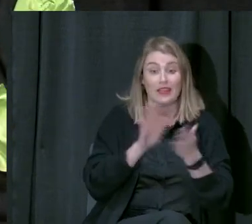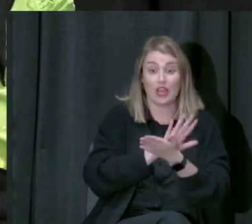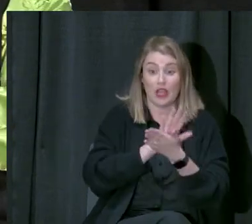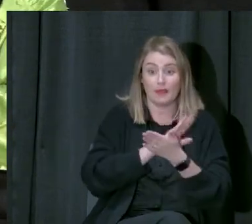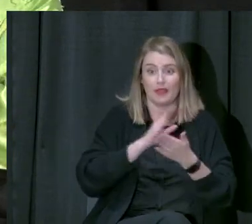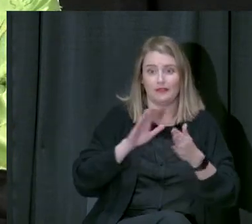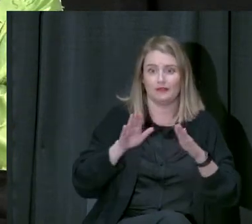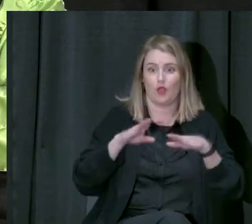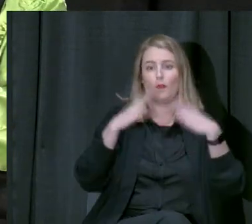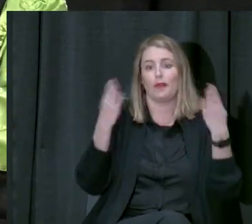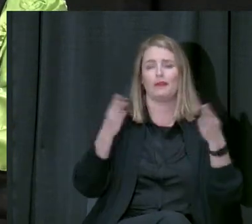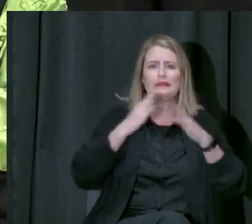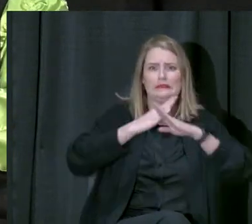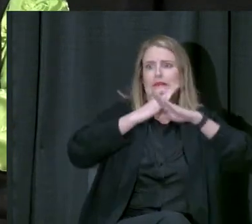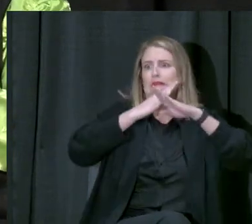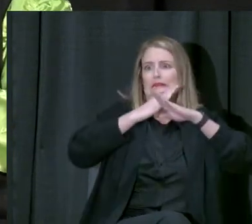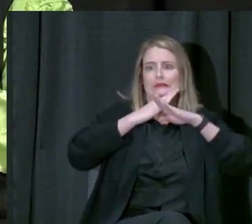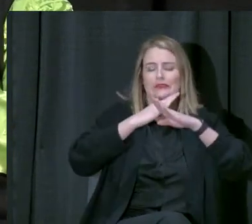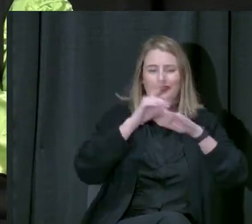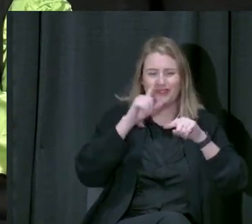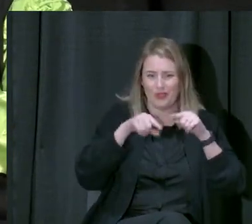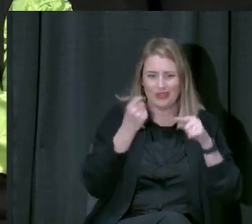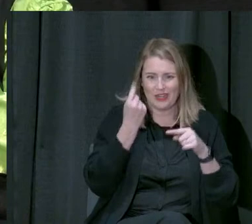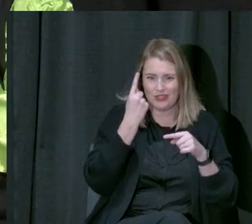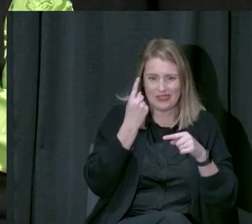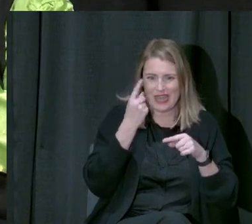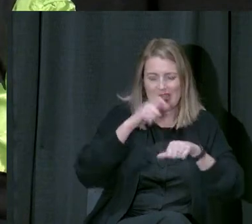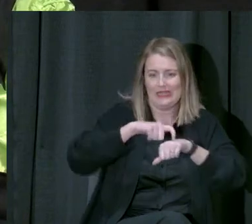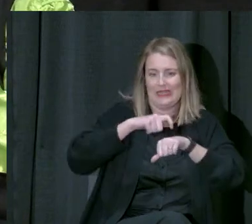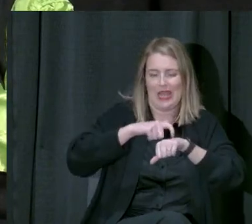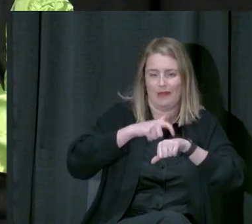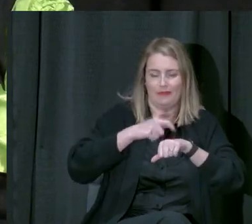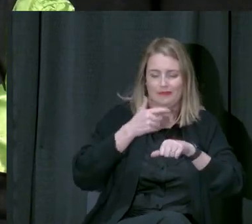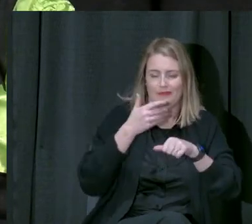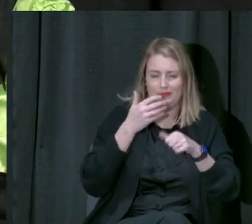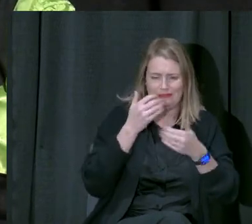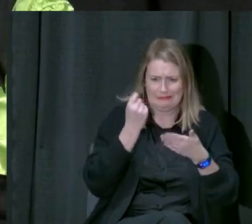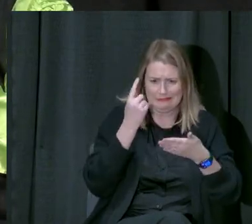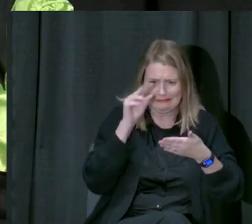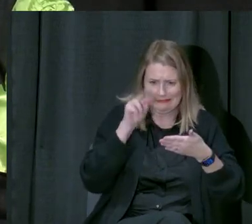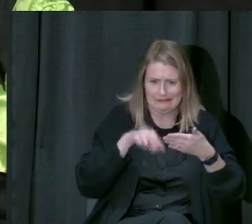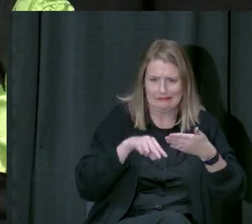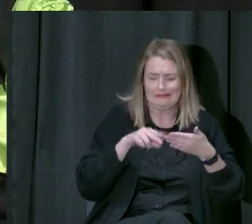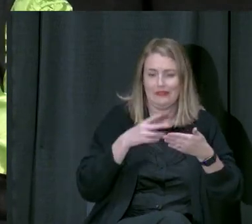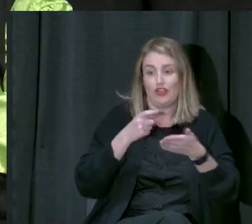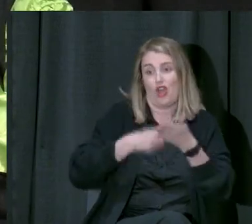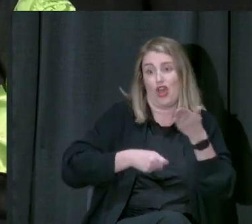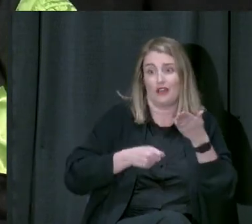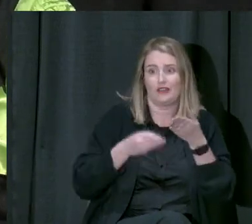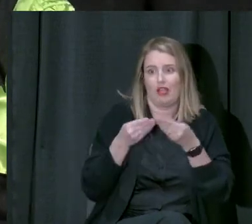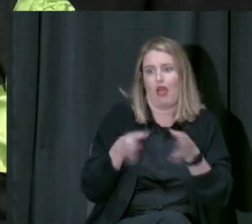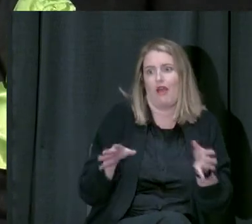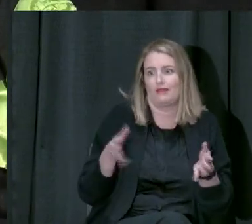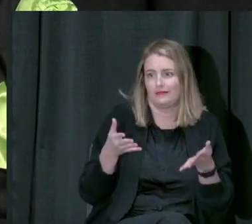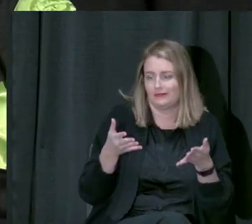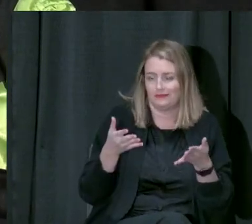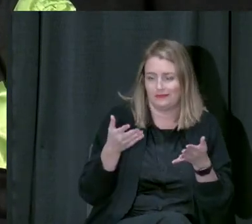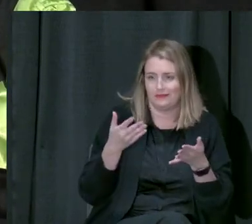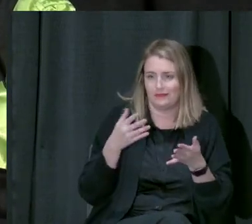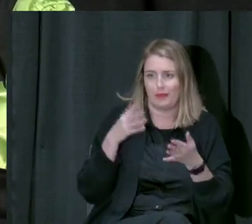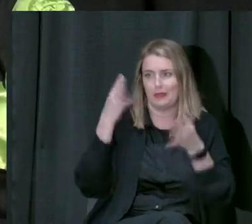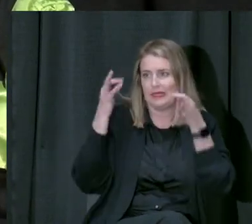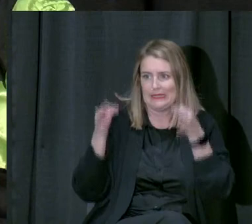understand the information I was supposed to get from it in a timely manner that helped me make that. Cost me a loss, a decision,